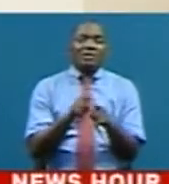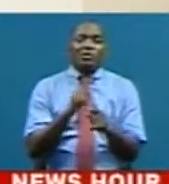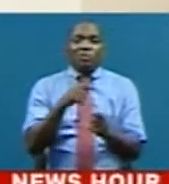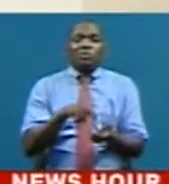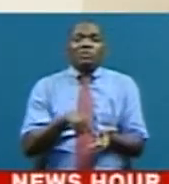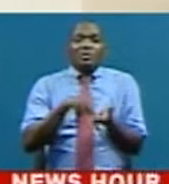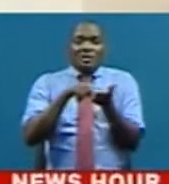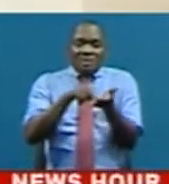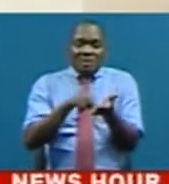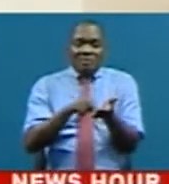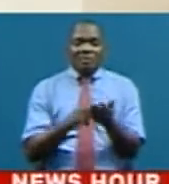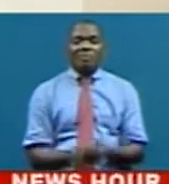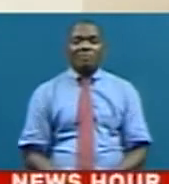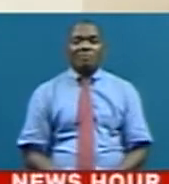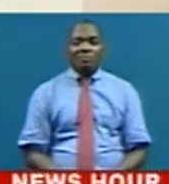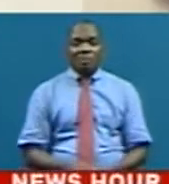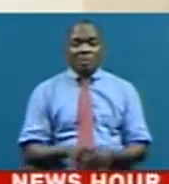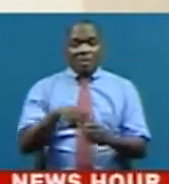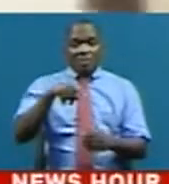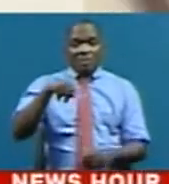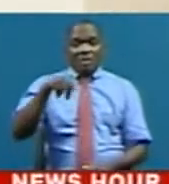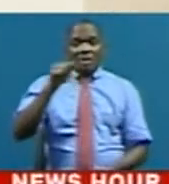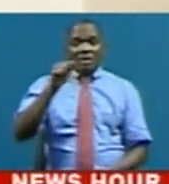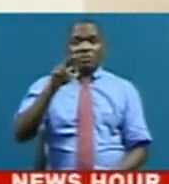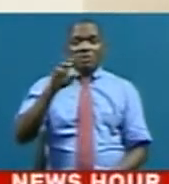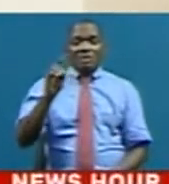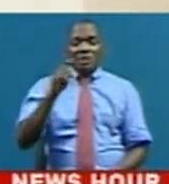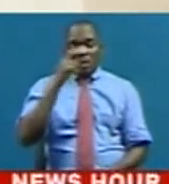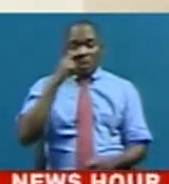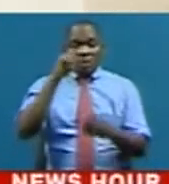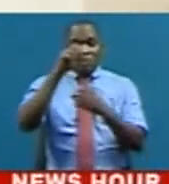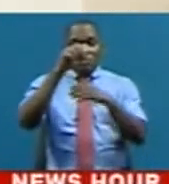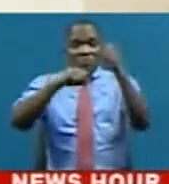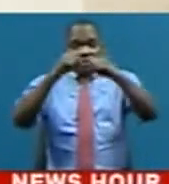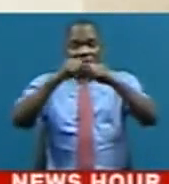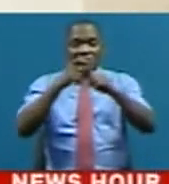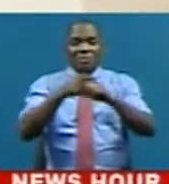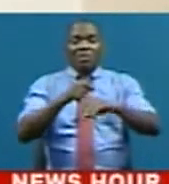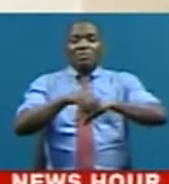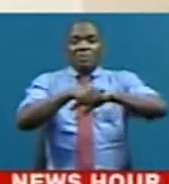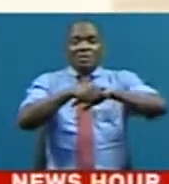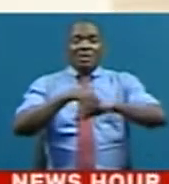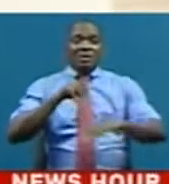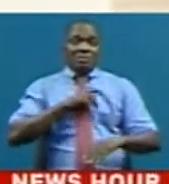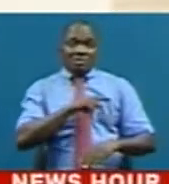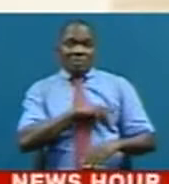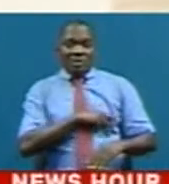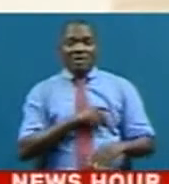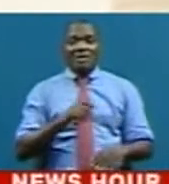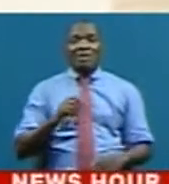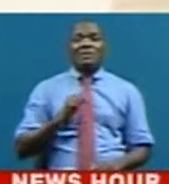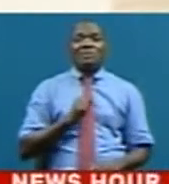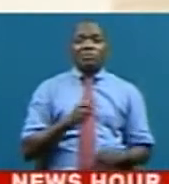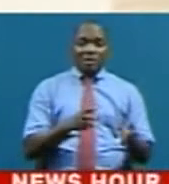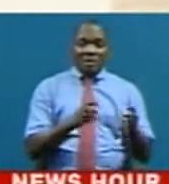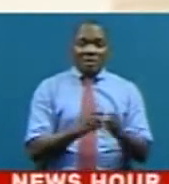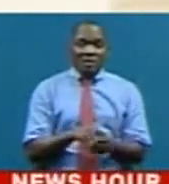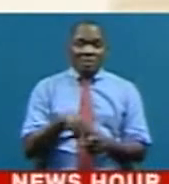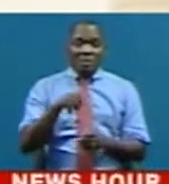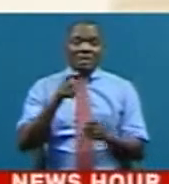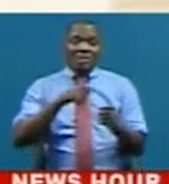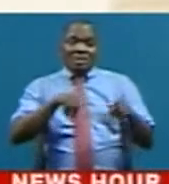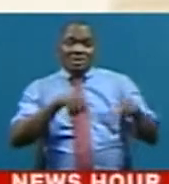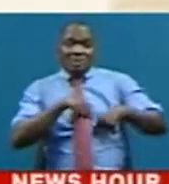as representatives from Ghana. The PAUDC structure is the British parliamentary BP style. A